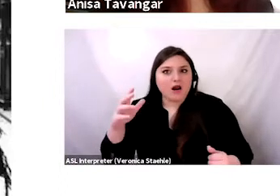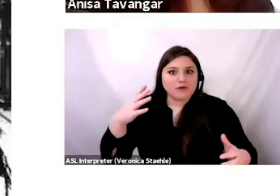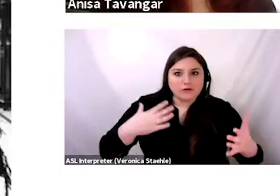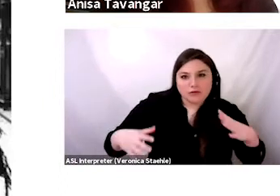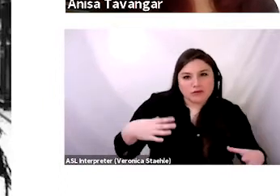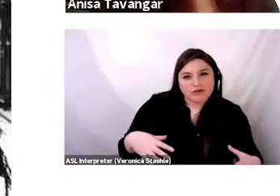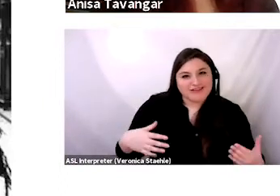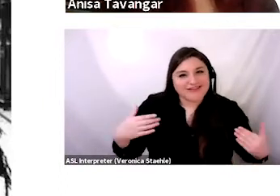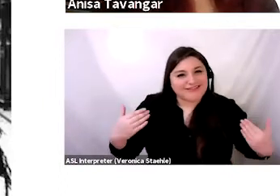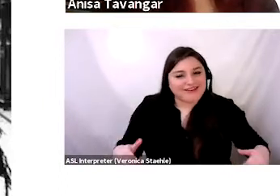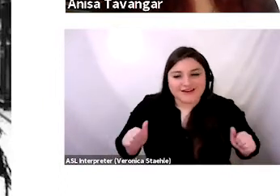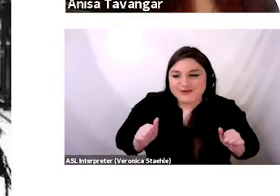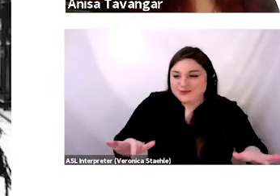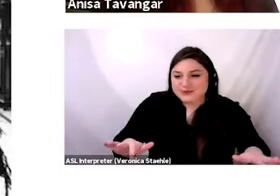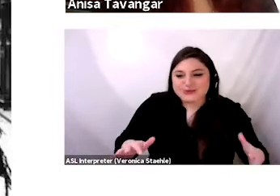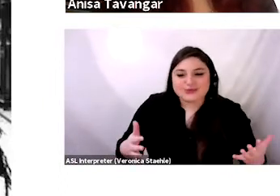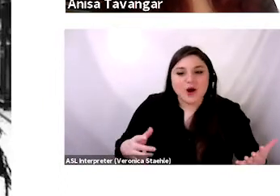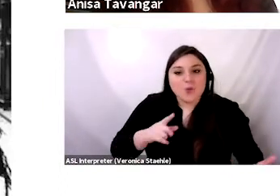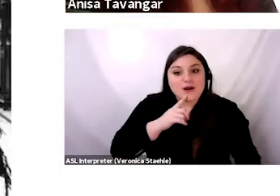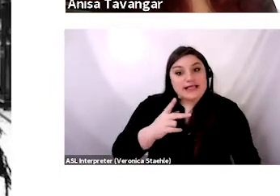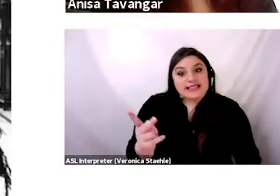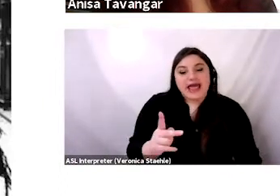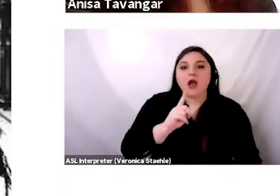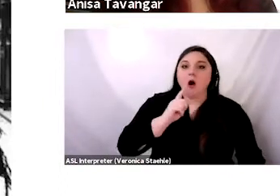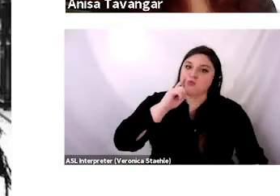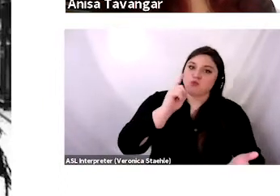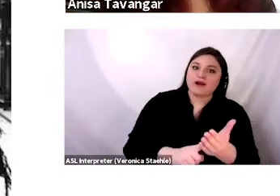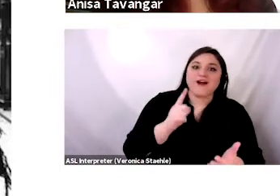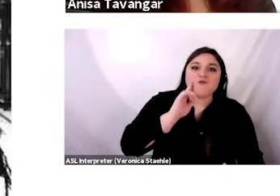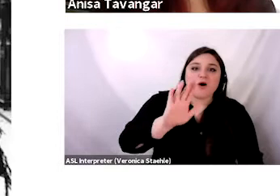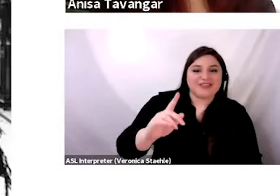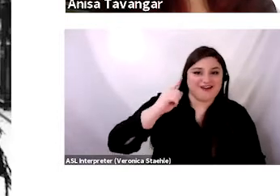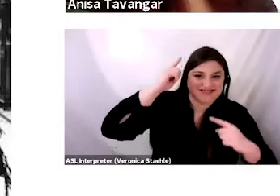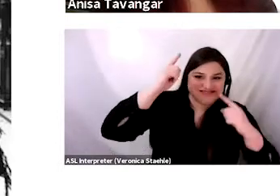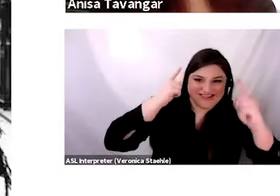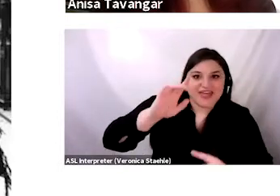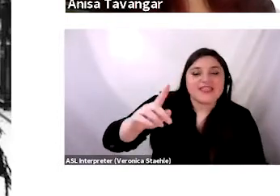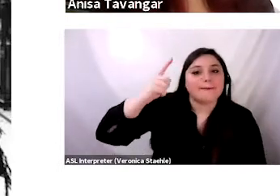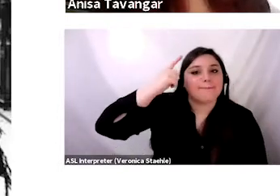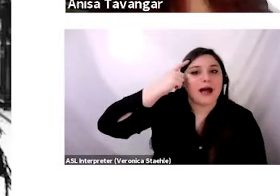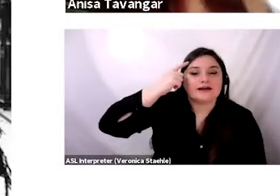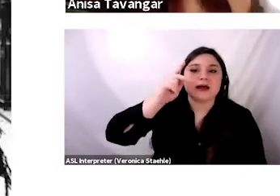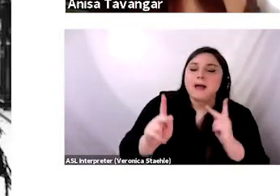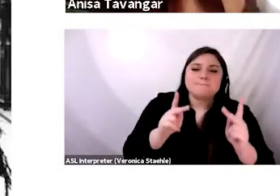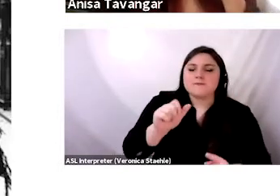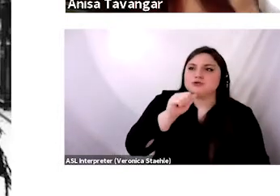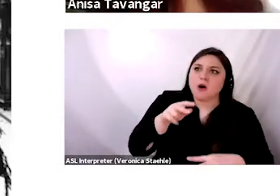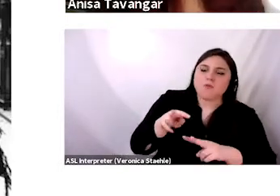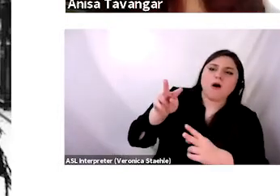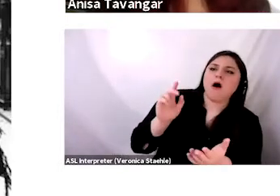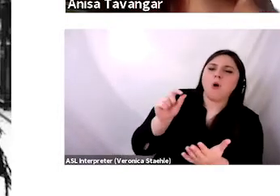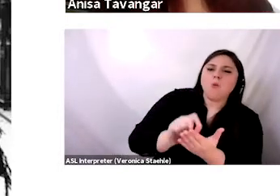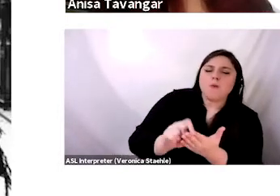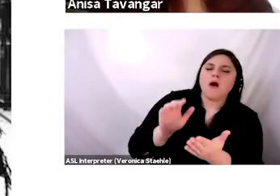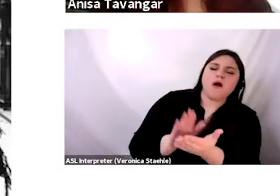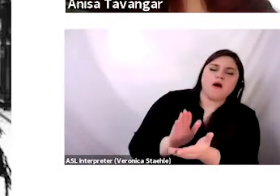love them more. And these are people who are known for their minds. They are, they're not people who are revered